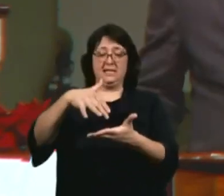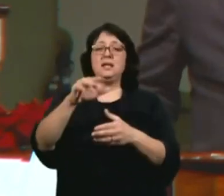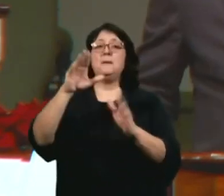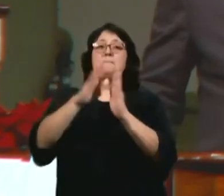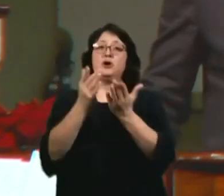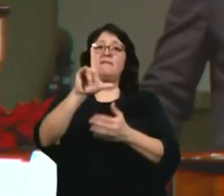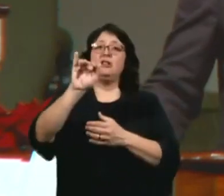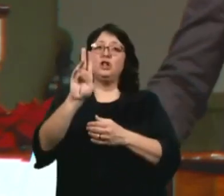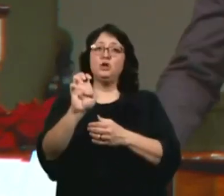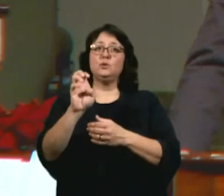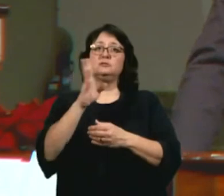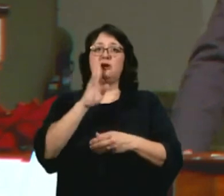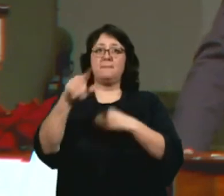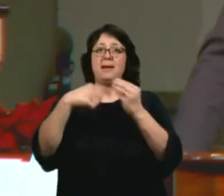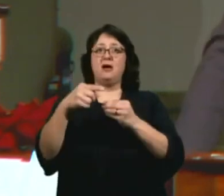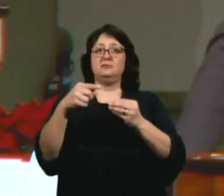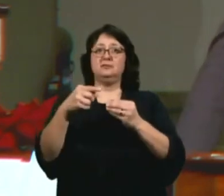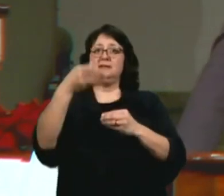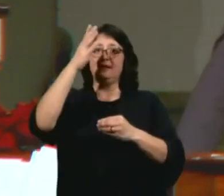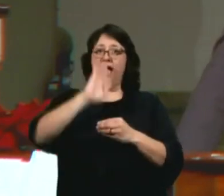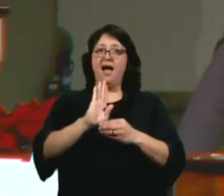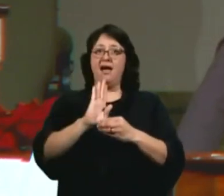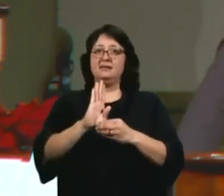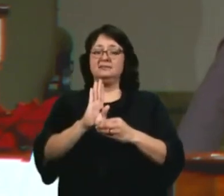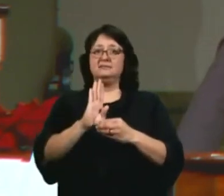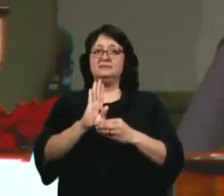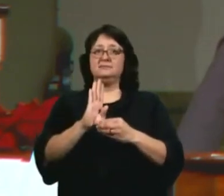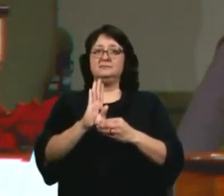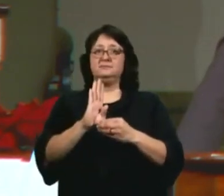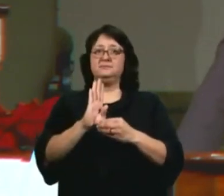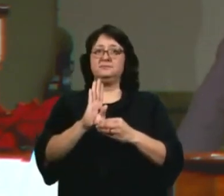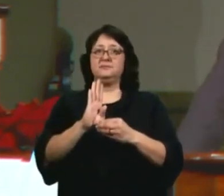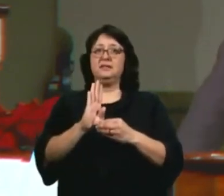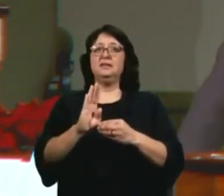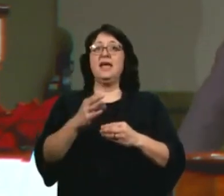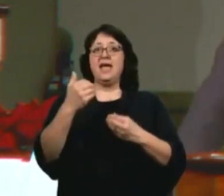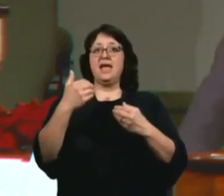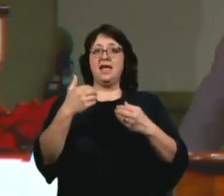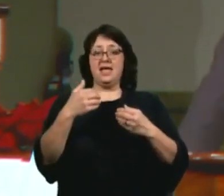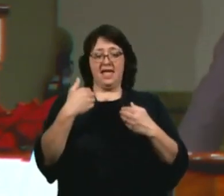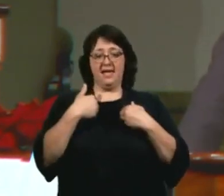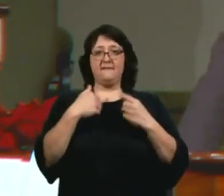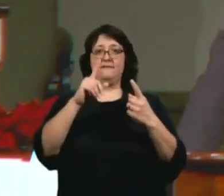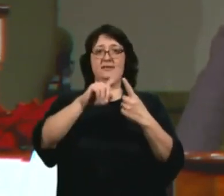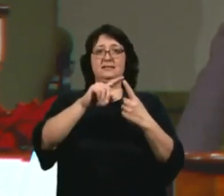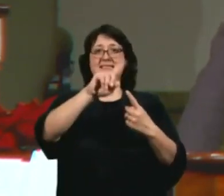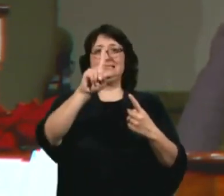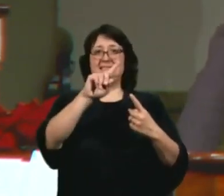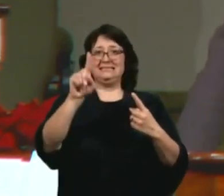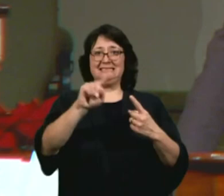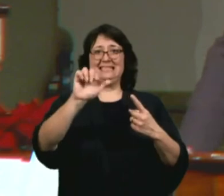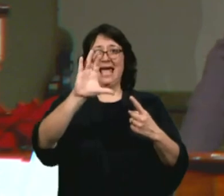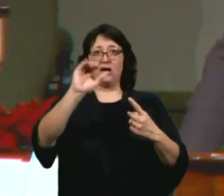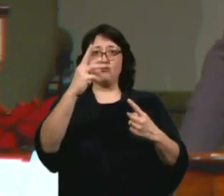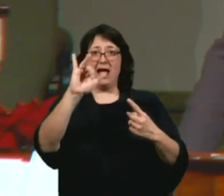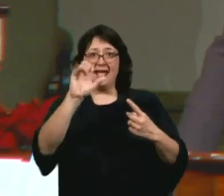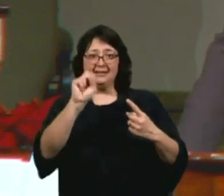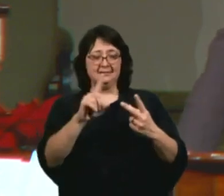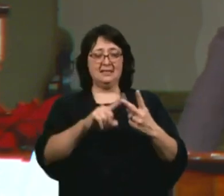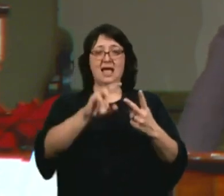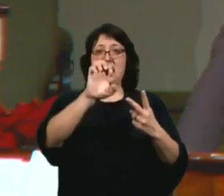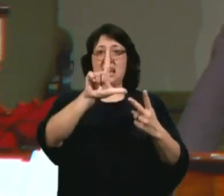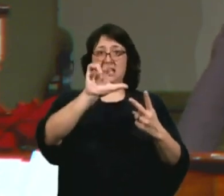and talking about that God gave two parents, Zacharias and Elizabeth, and Mary